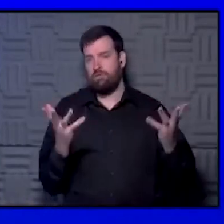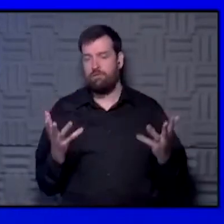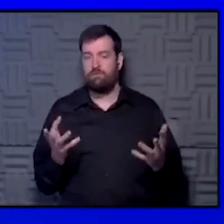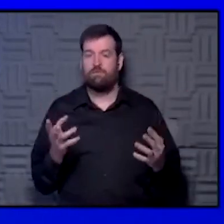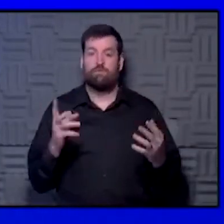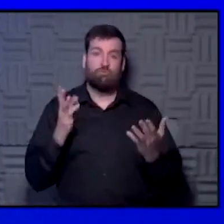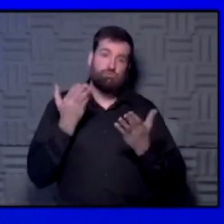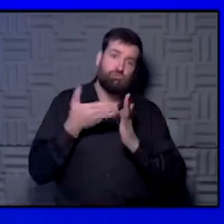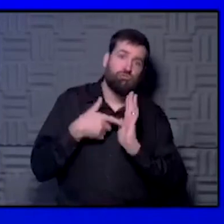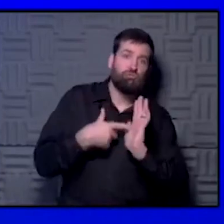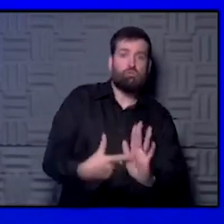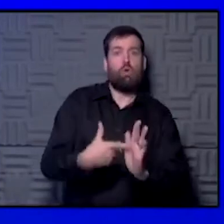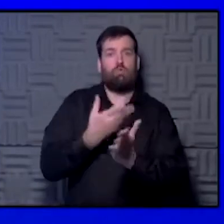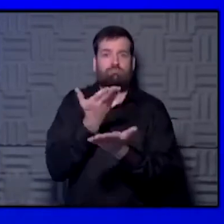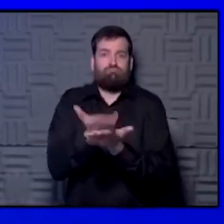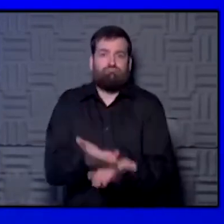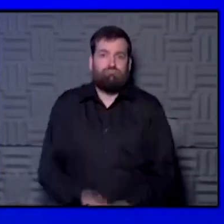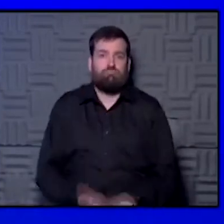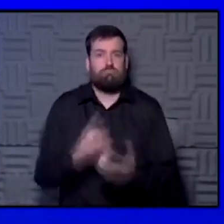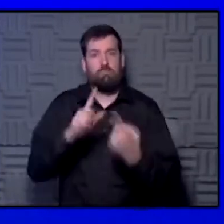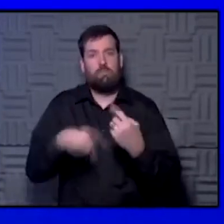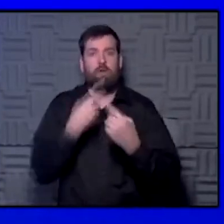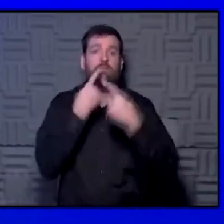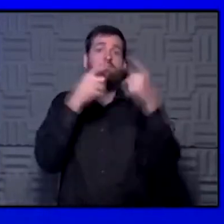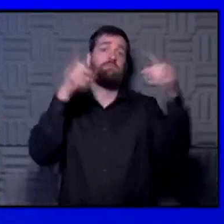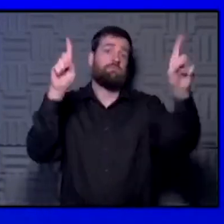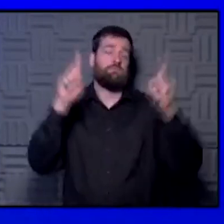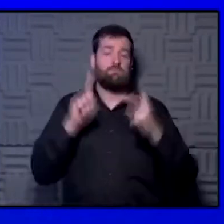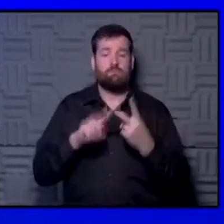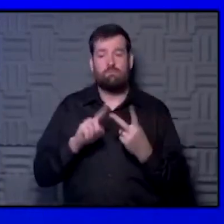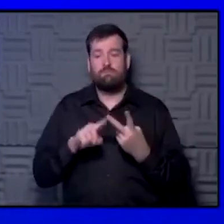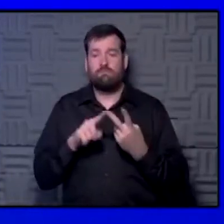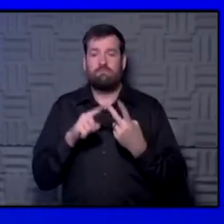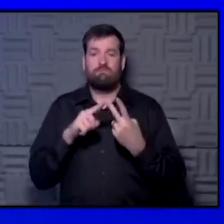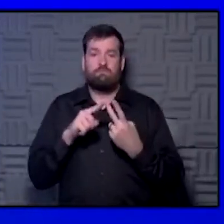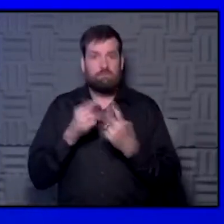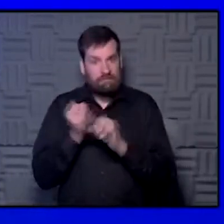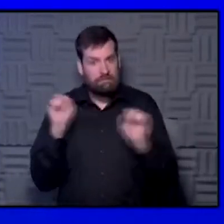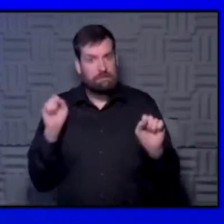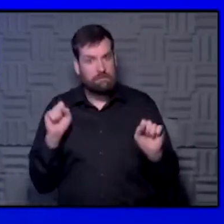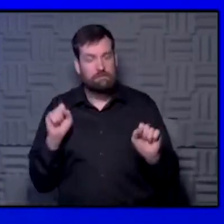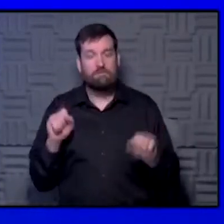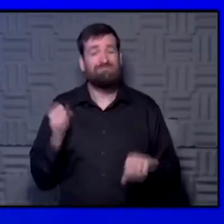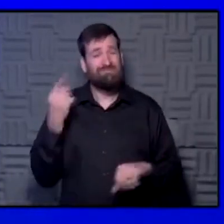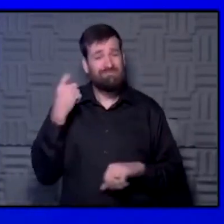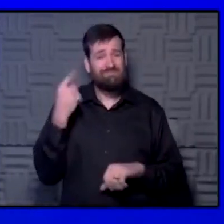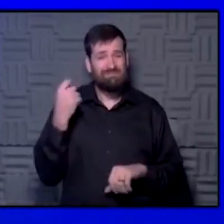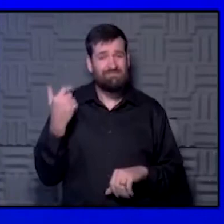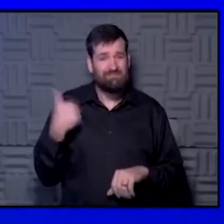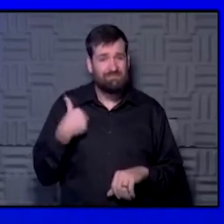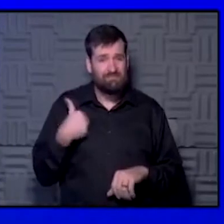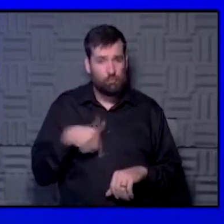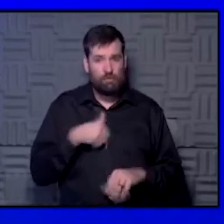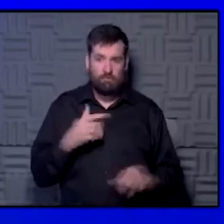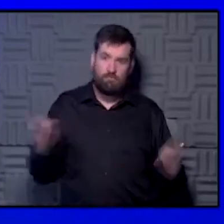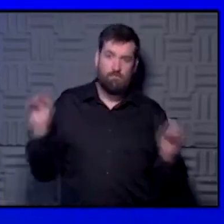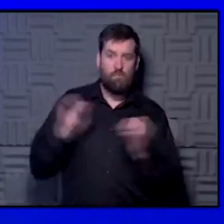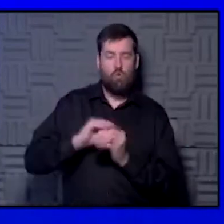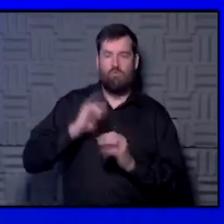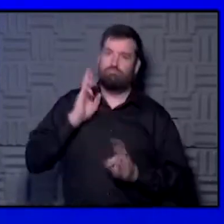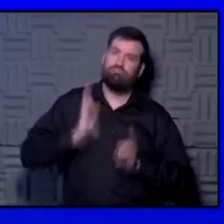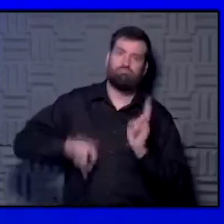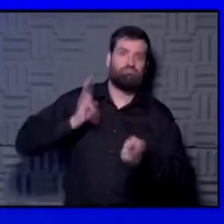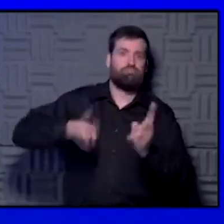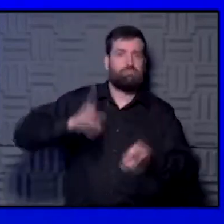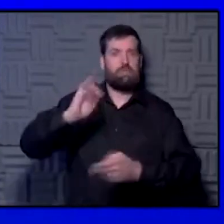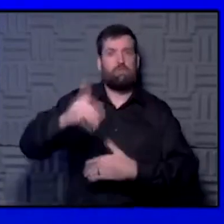showing the data about safety and efficacy. And to be fair, we have certainly sped up the process of the